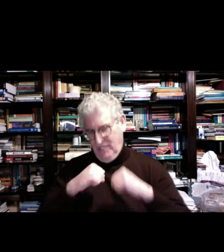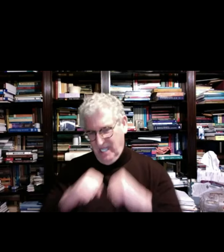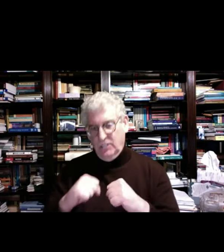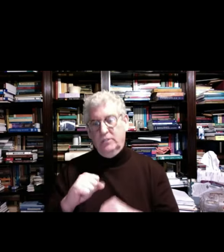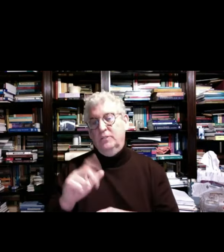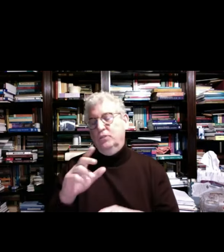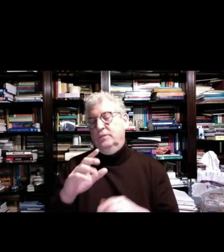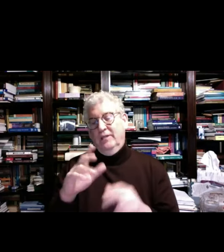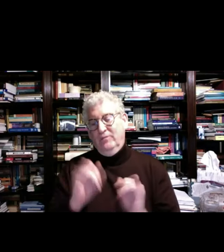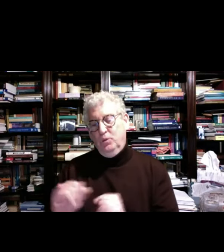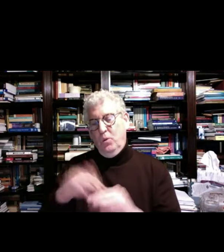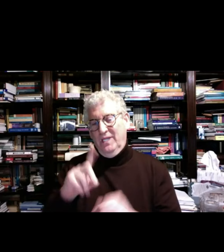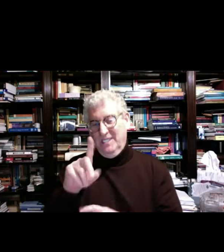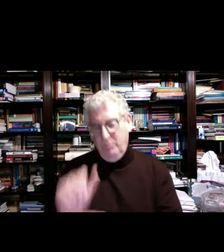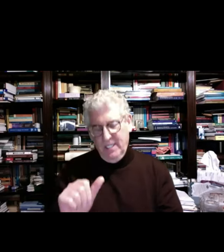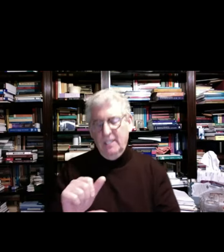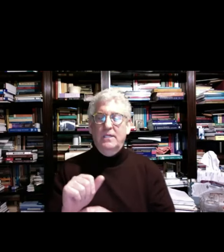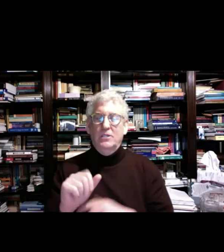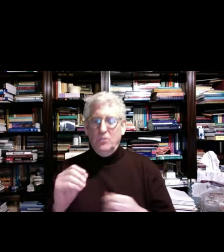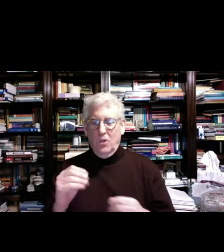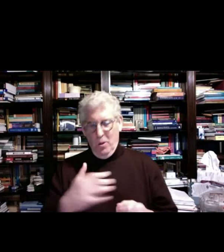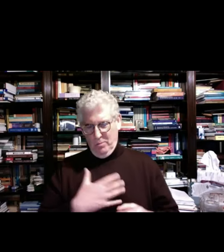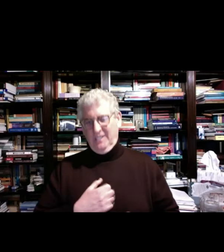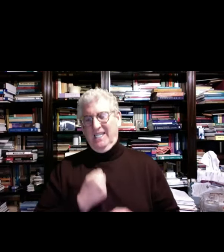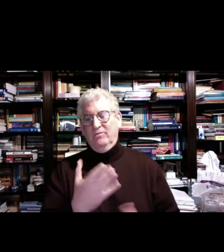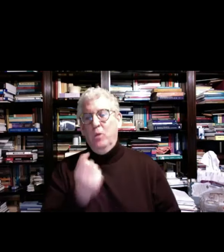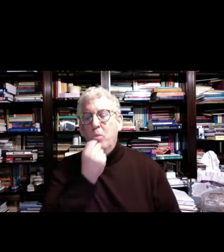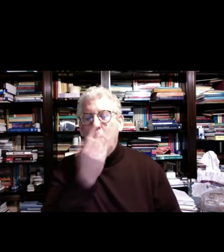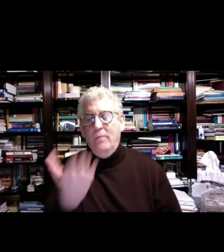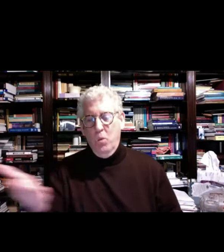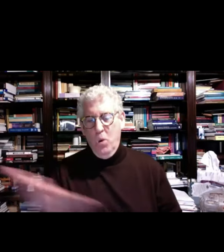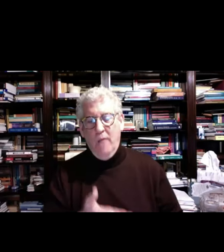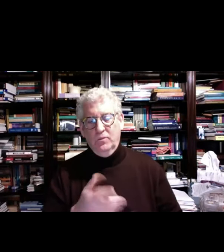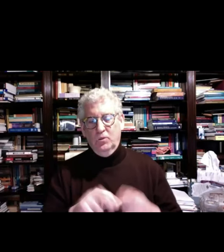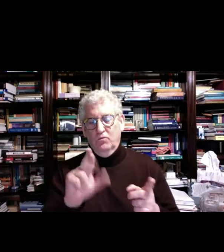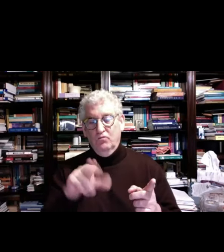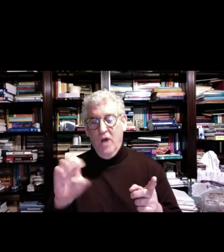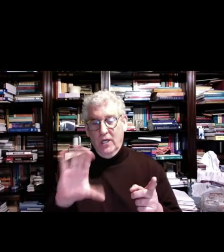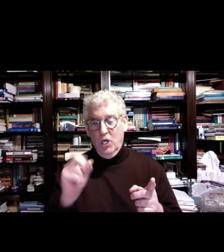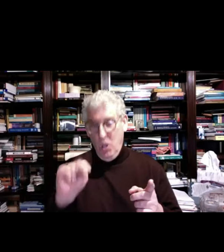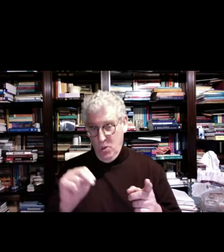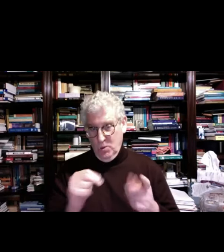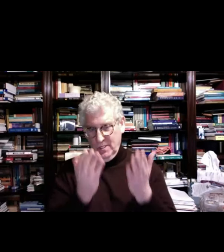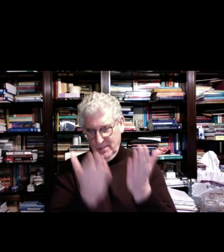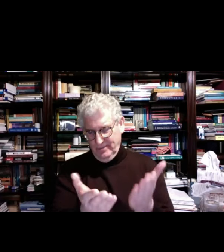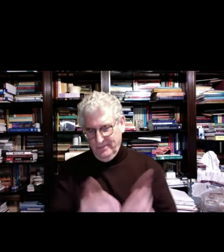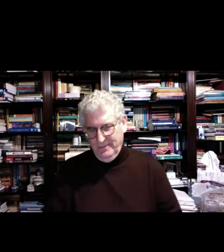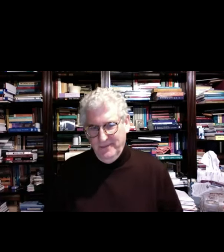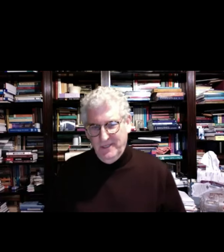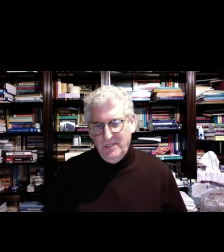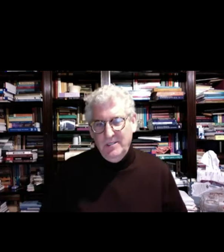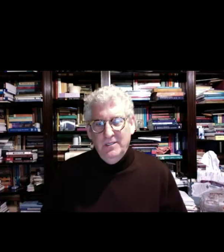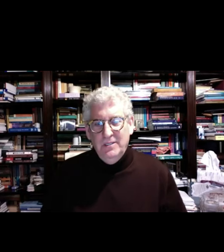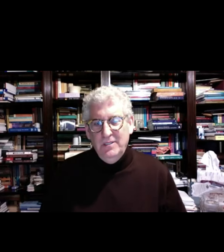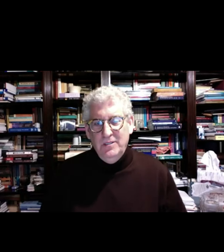A legal advocate. She's worked in the area of disabilities. So please give a warm, warm welcome to Ronnie